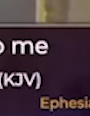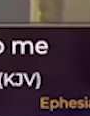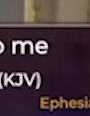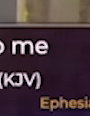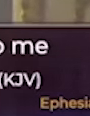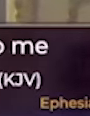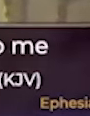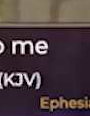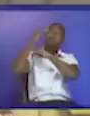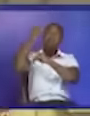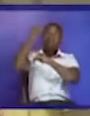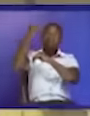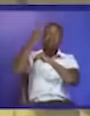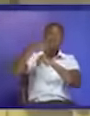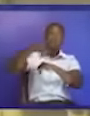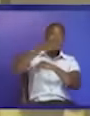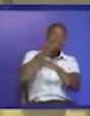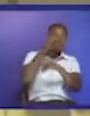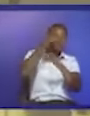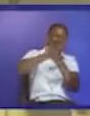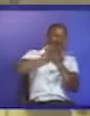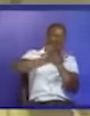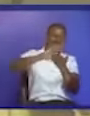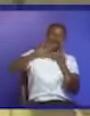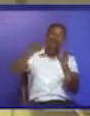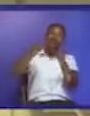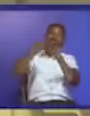God as accurate as it came from his heart.